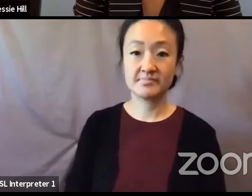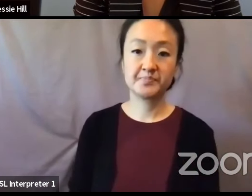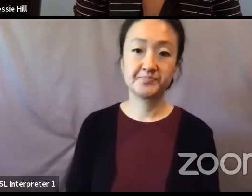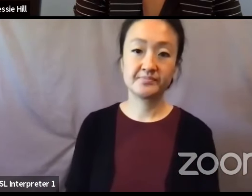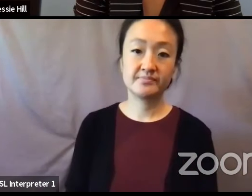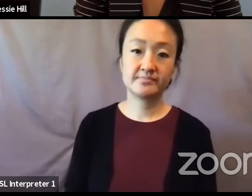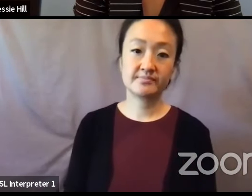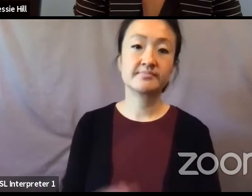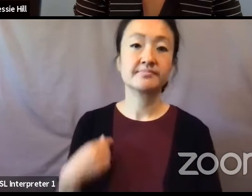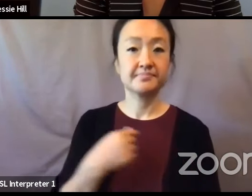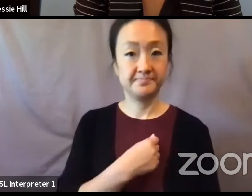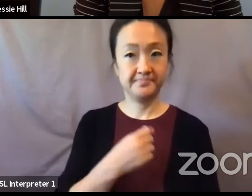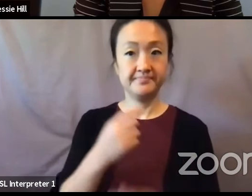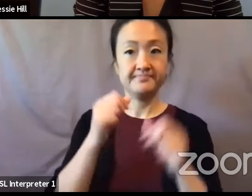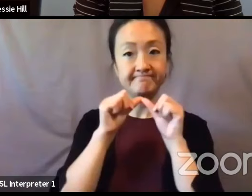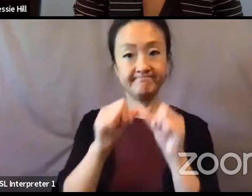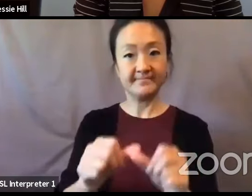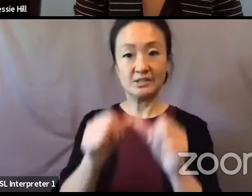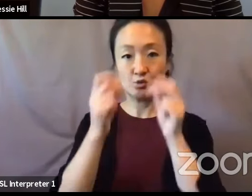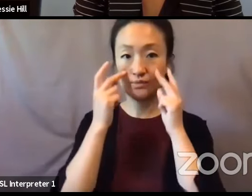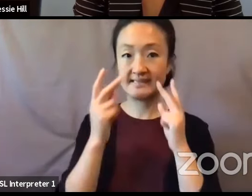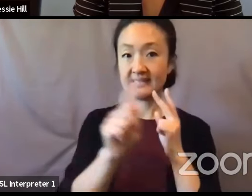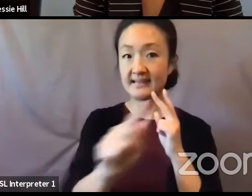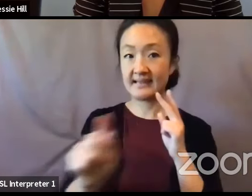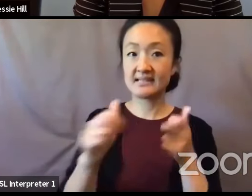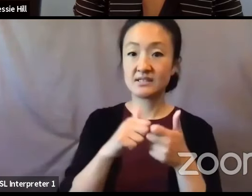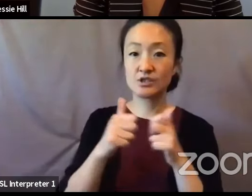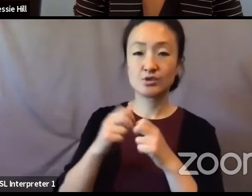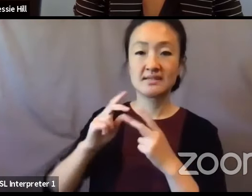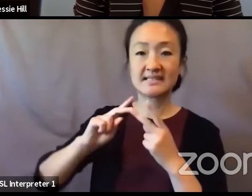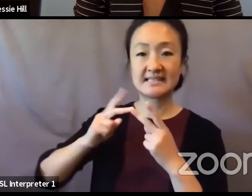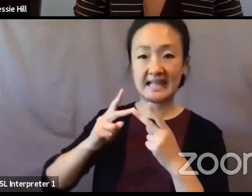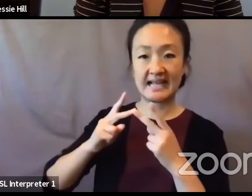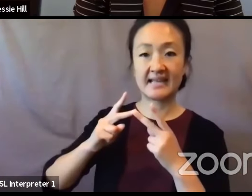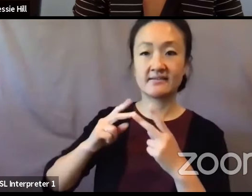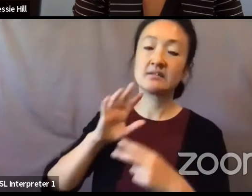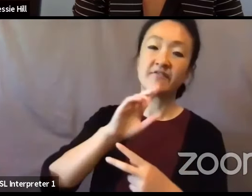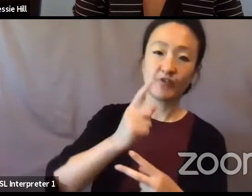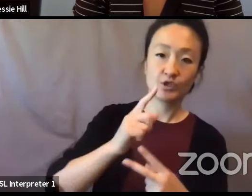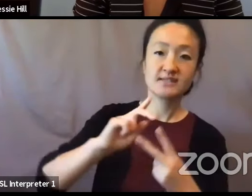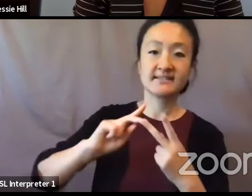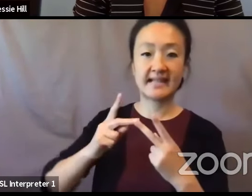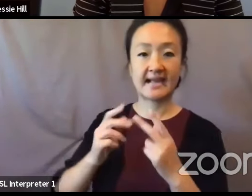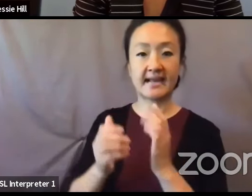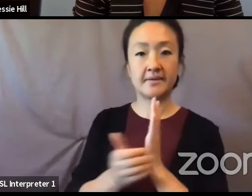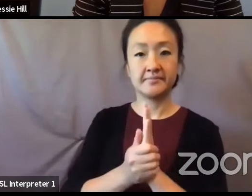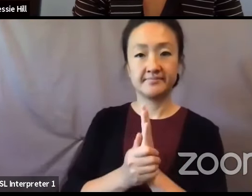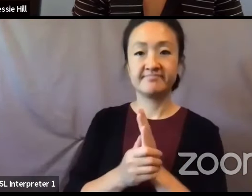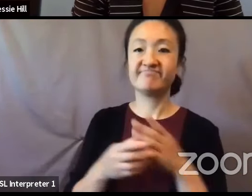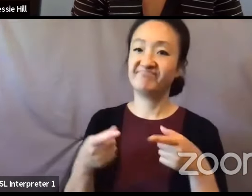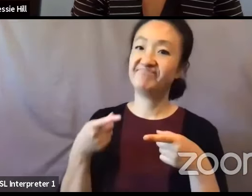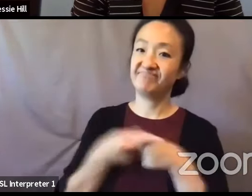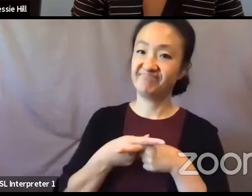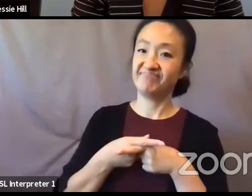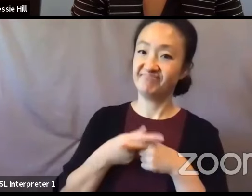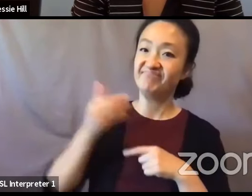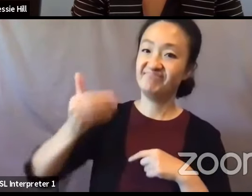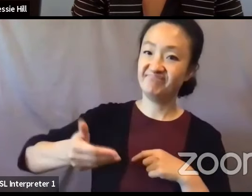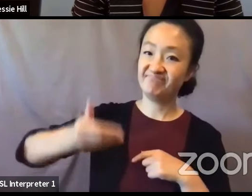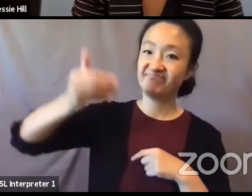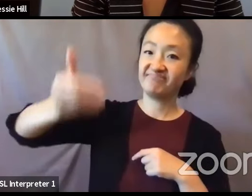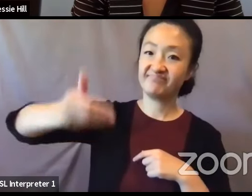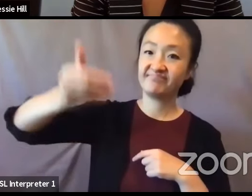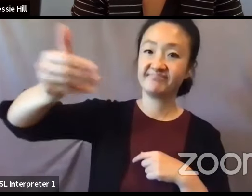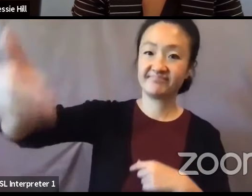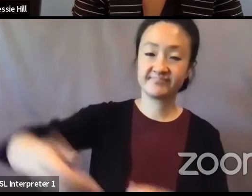we continue to see these issues of Second Amendment and First Amendment come into conflict, and particularly